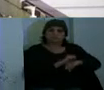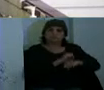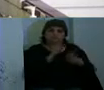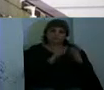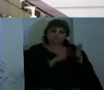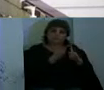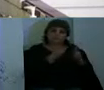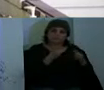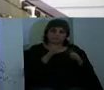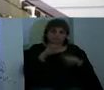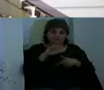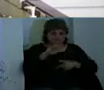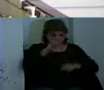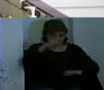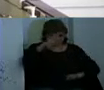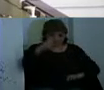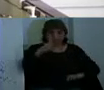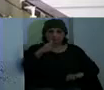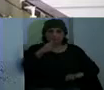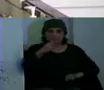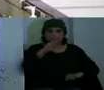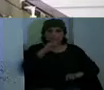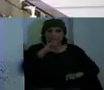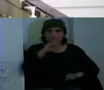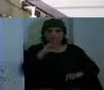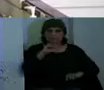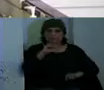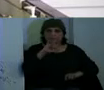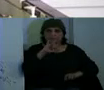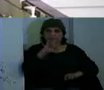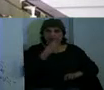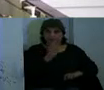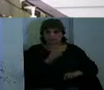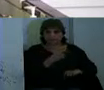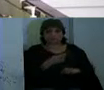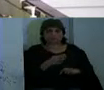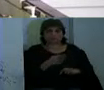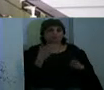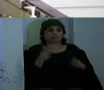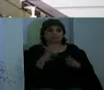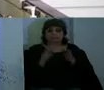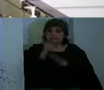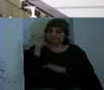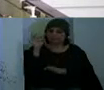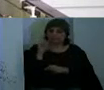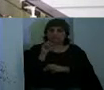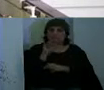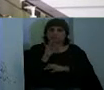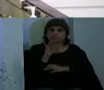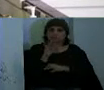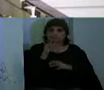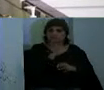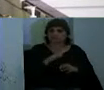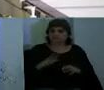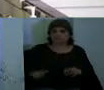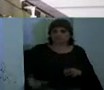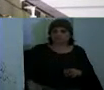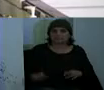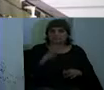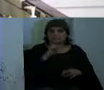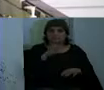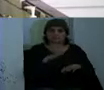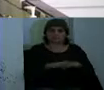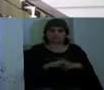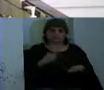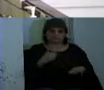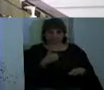the scroll of Isaiah. You might be familiar with this. The Spirit of the Lord is on